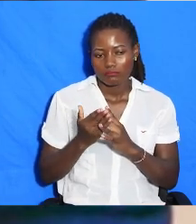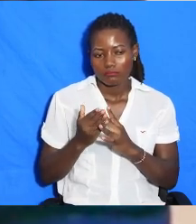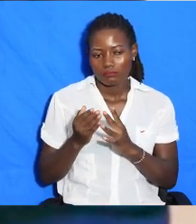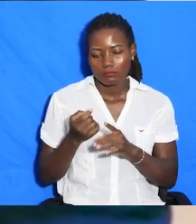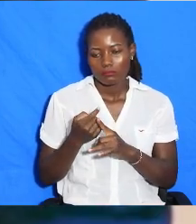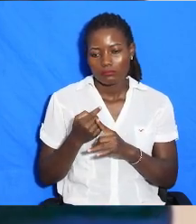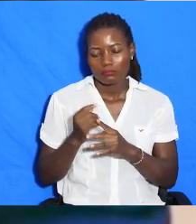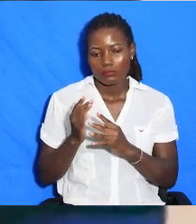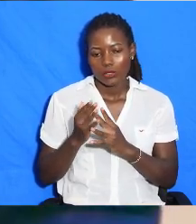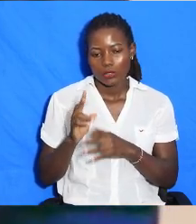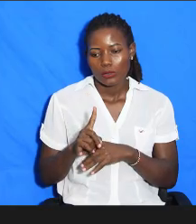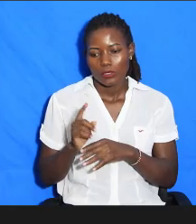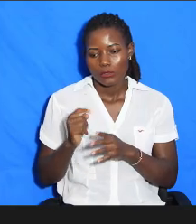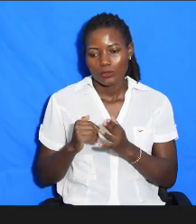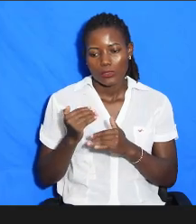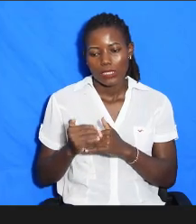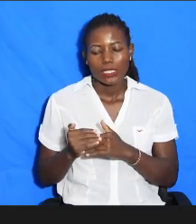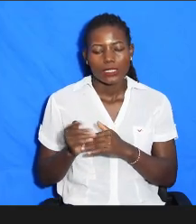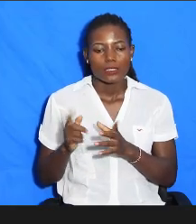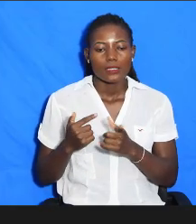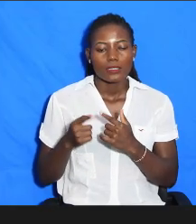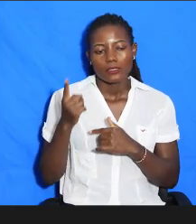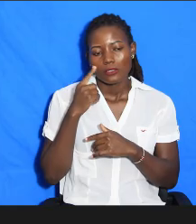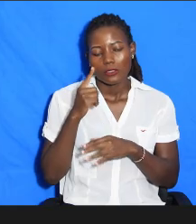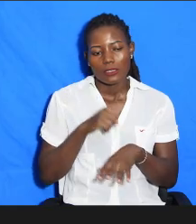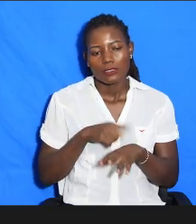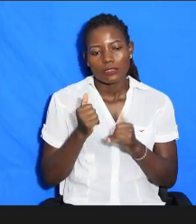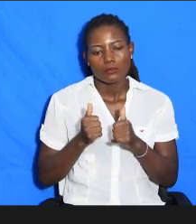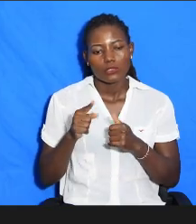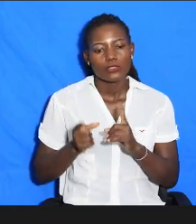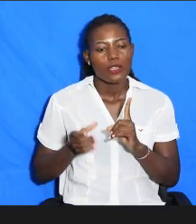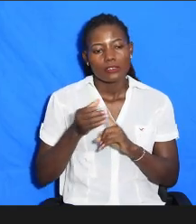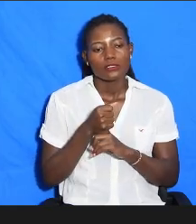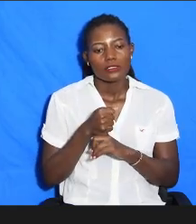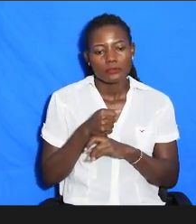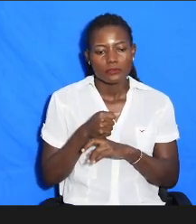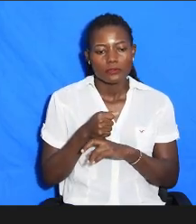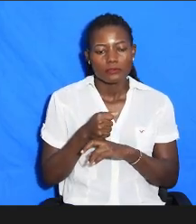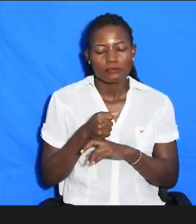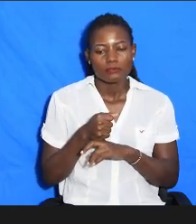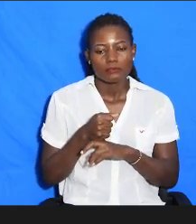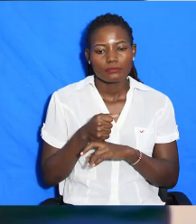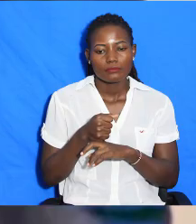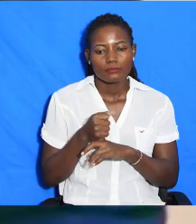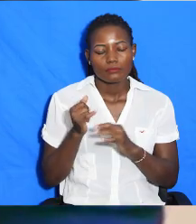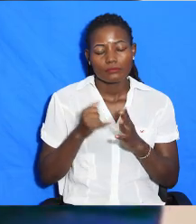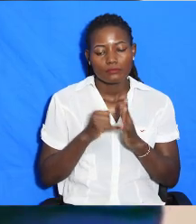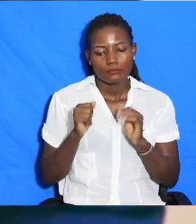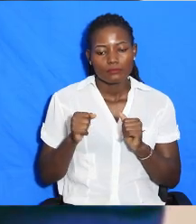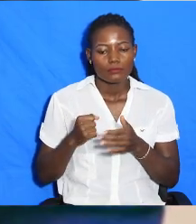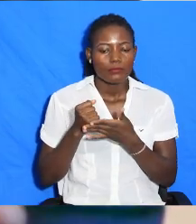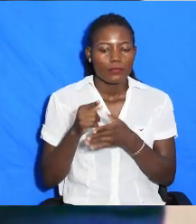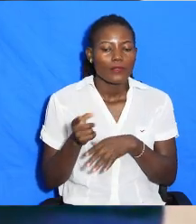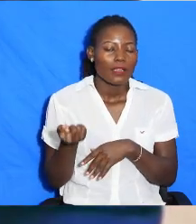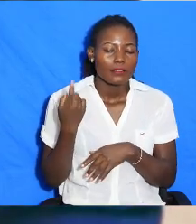next race, and then mm, look at the times that you achieved. mm, It will help you